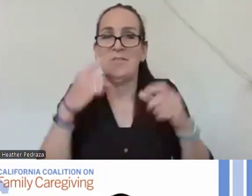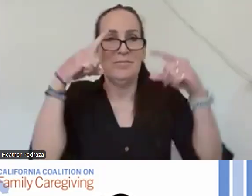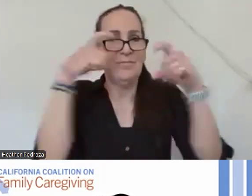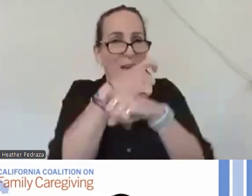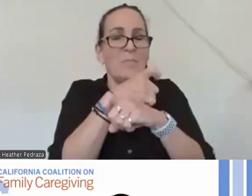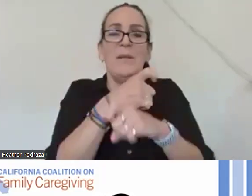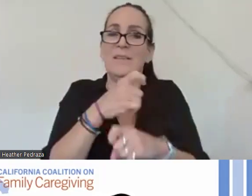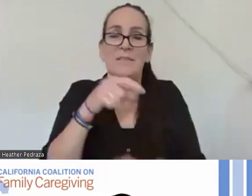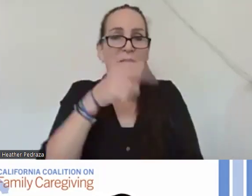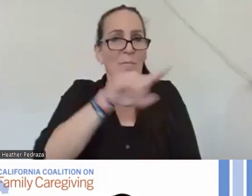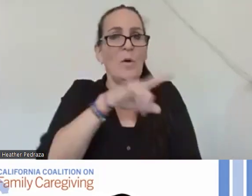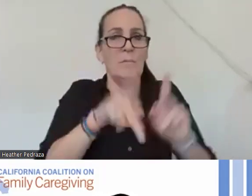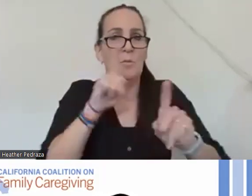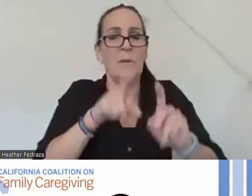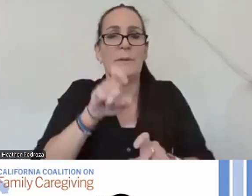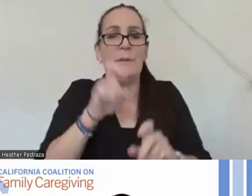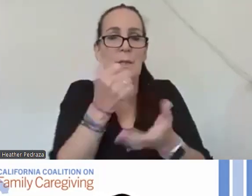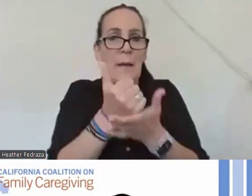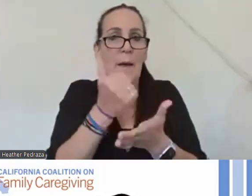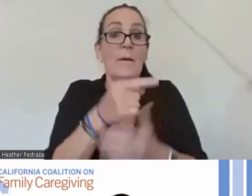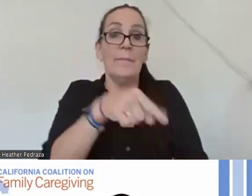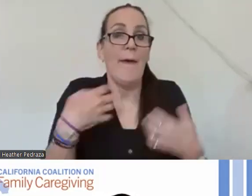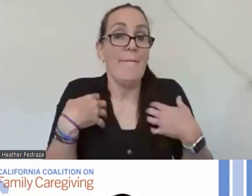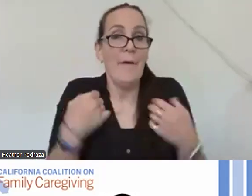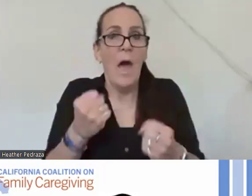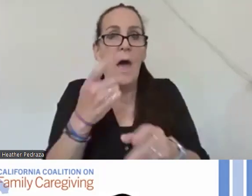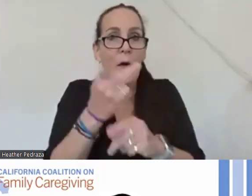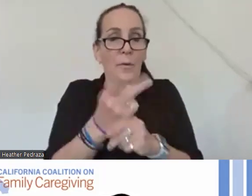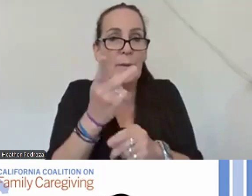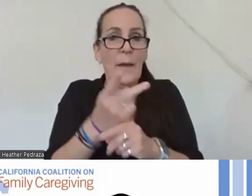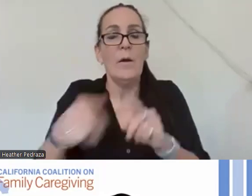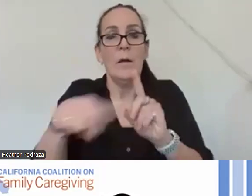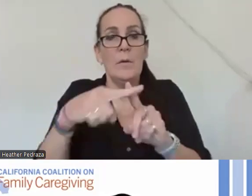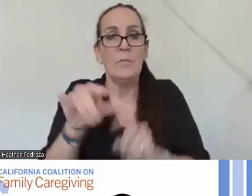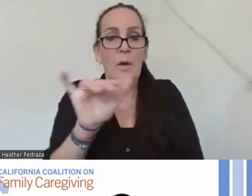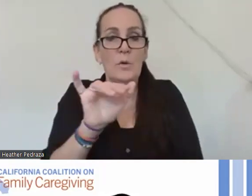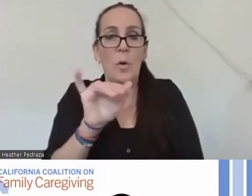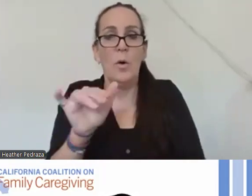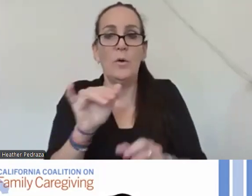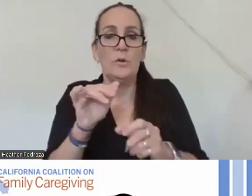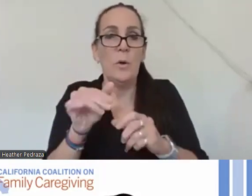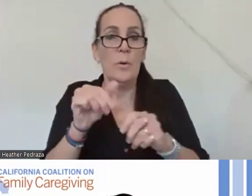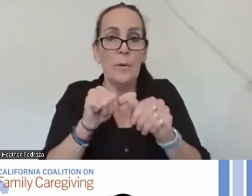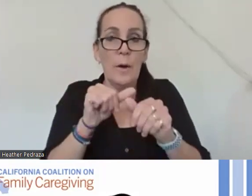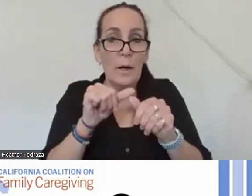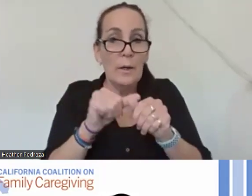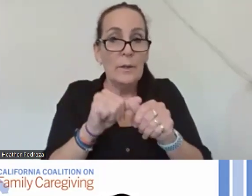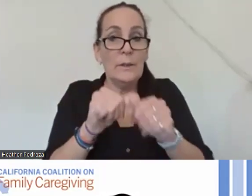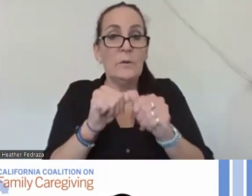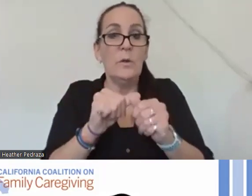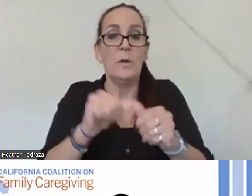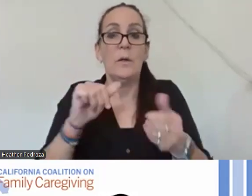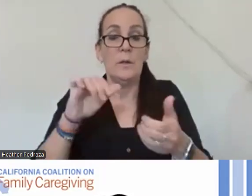community-based needs. These individuals have healthcare and home and community-based service needs, constant scheduling needs, abundant